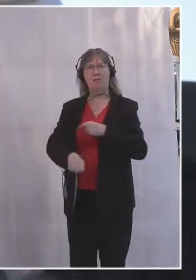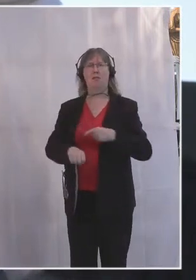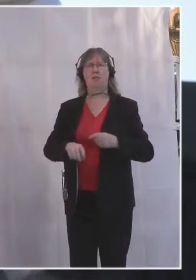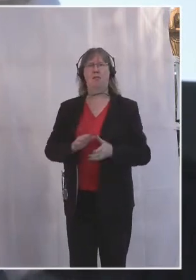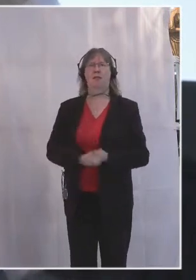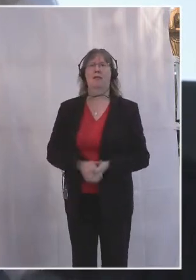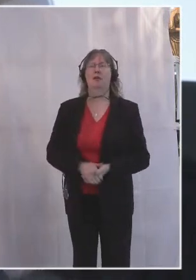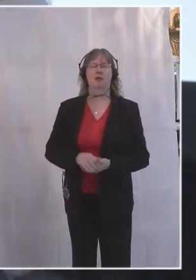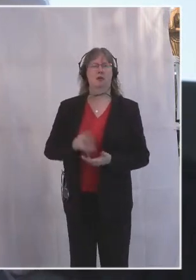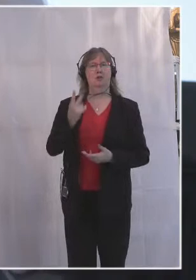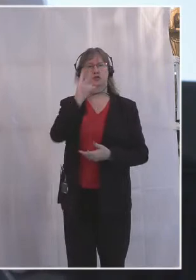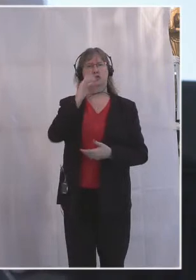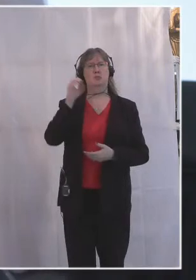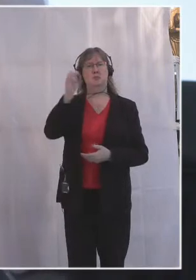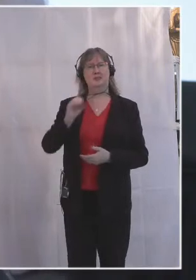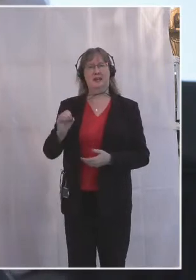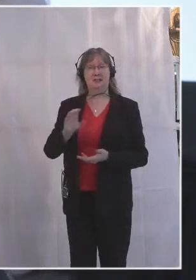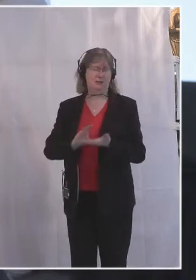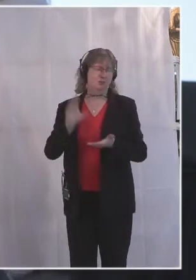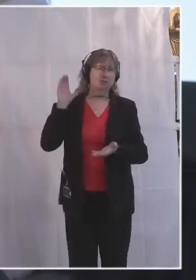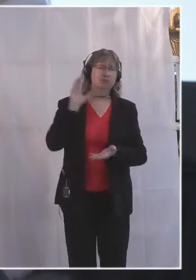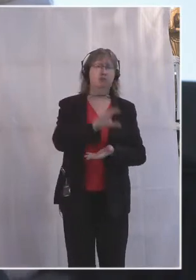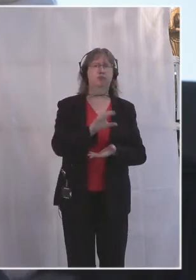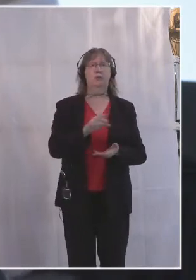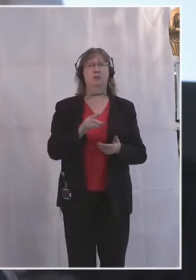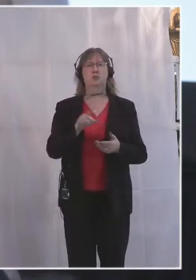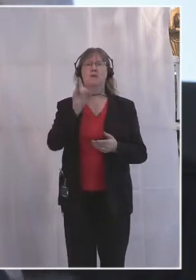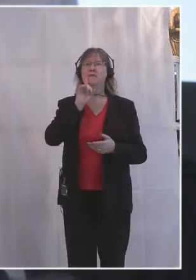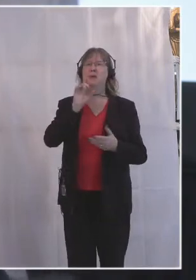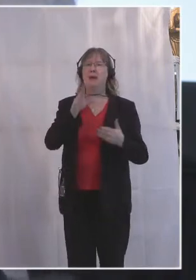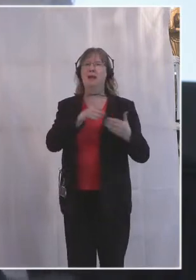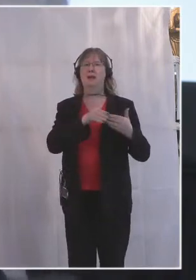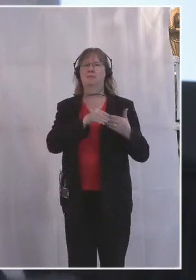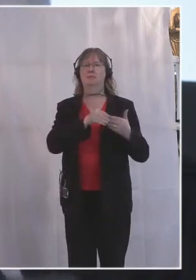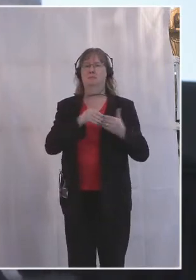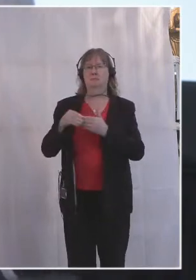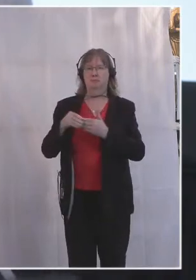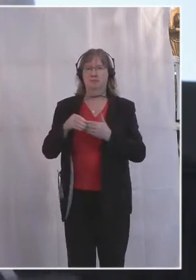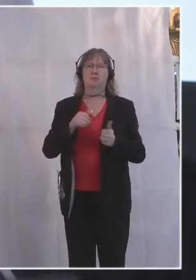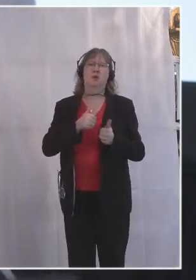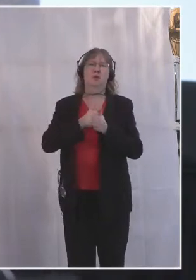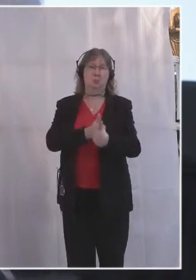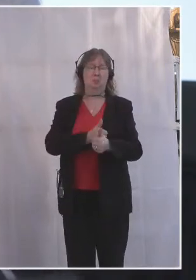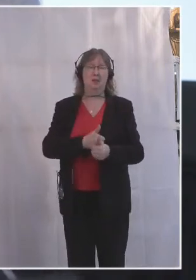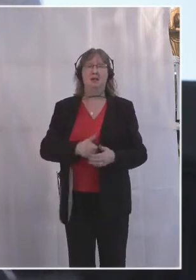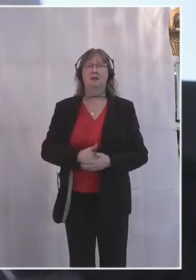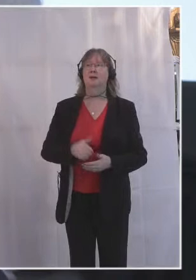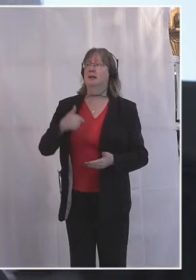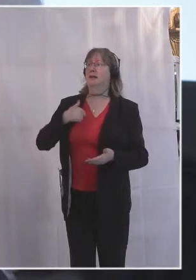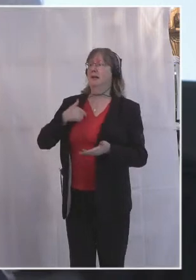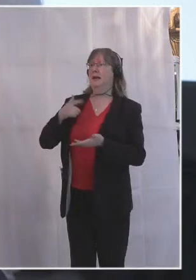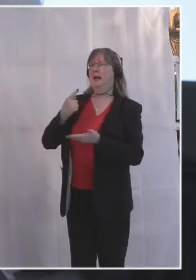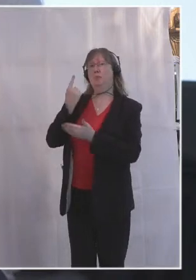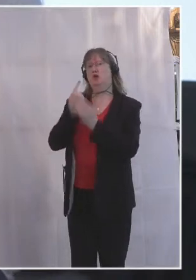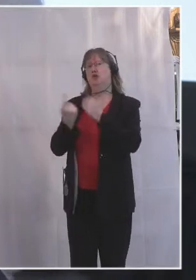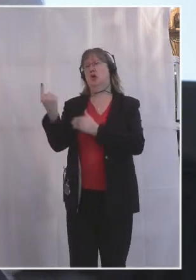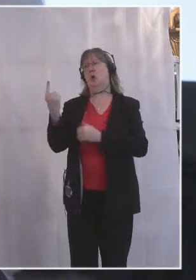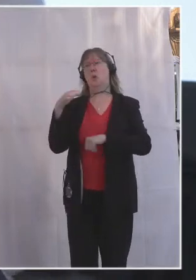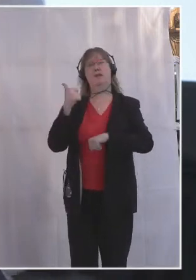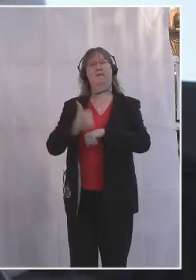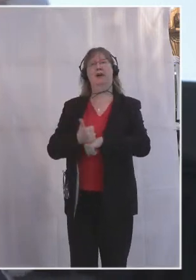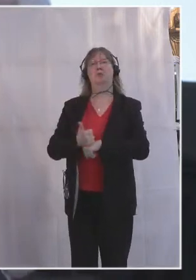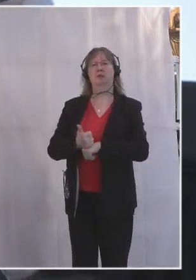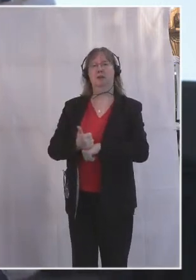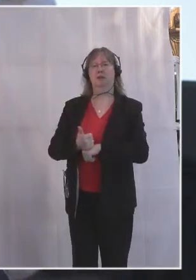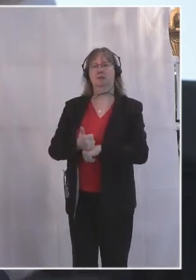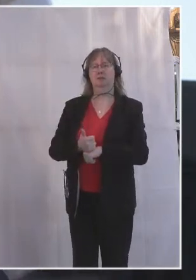VC funding goes to female-led companies or a company that has a female on board. I'm actually a sole founder, so